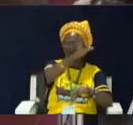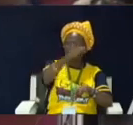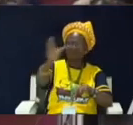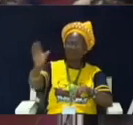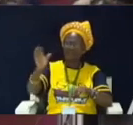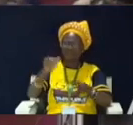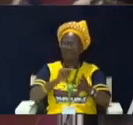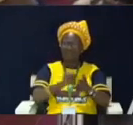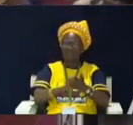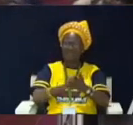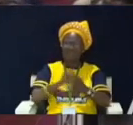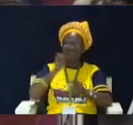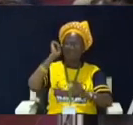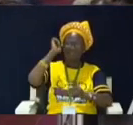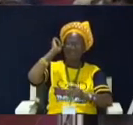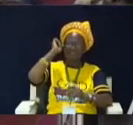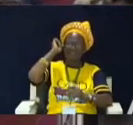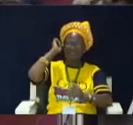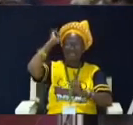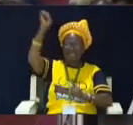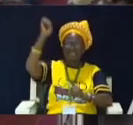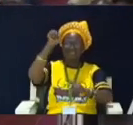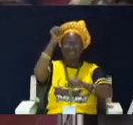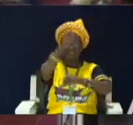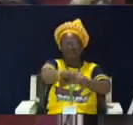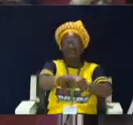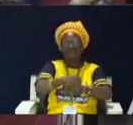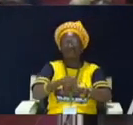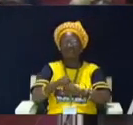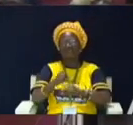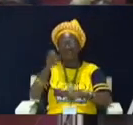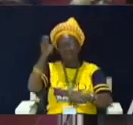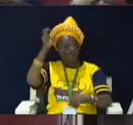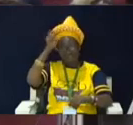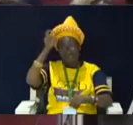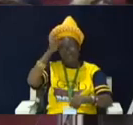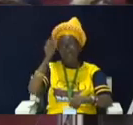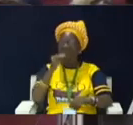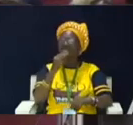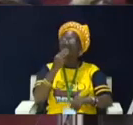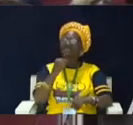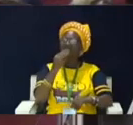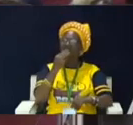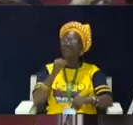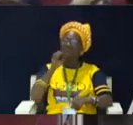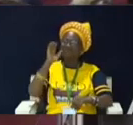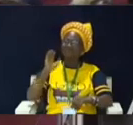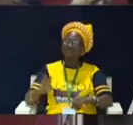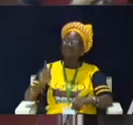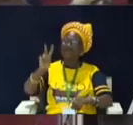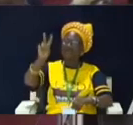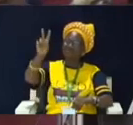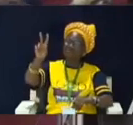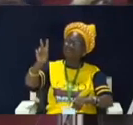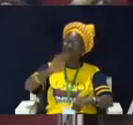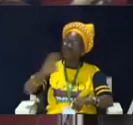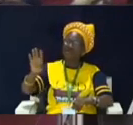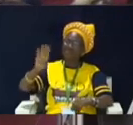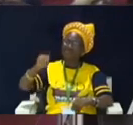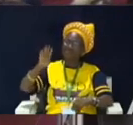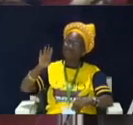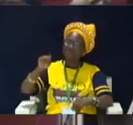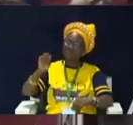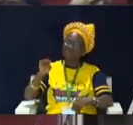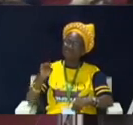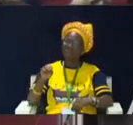that he defeated Satan. Hebrews chapter 2 verse 14. It was Hebrews